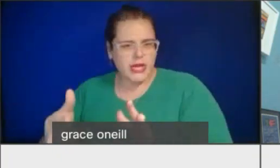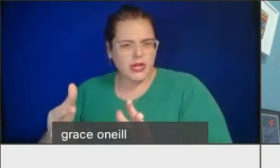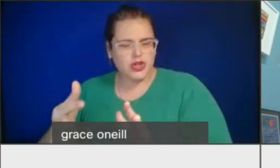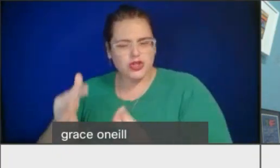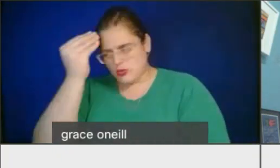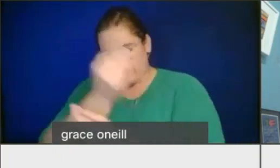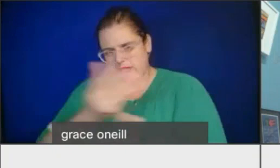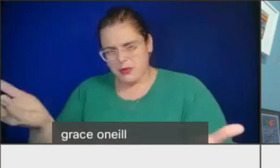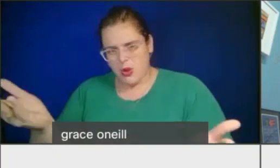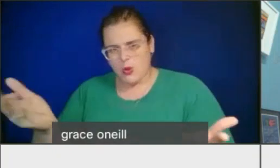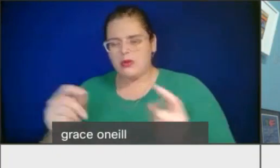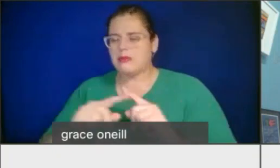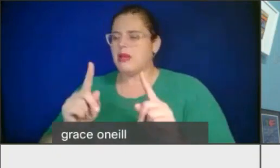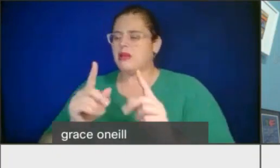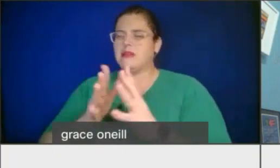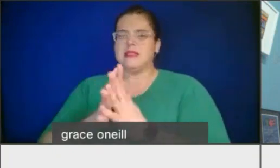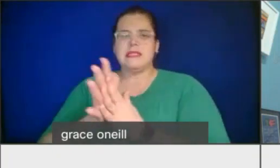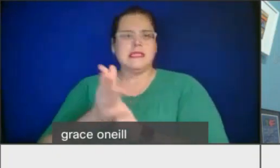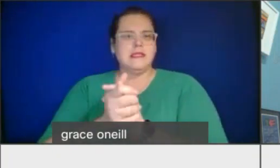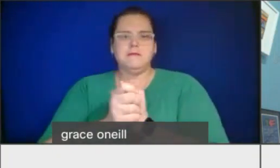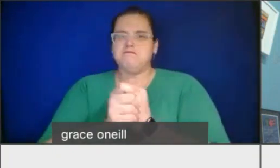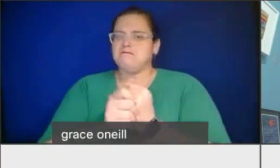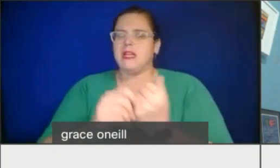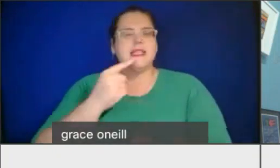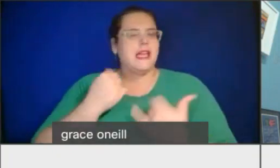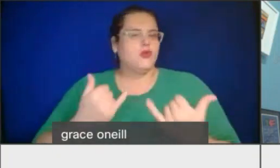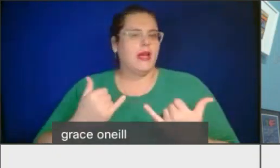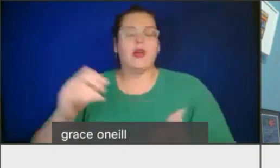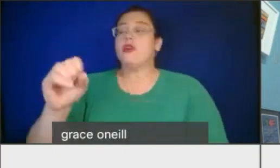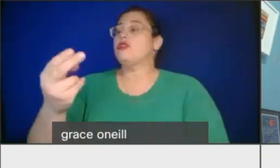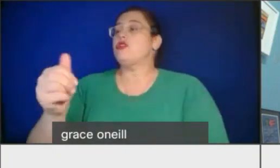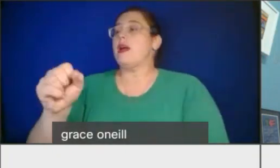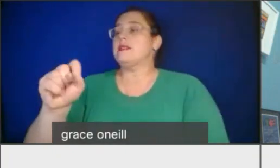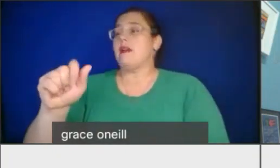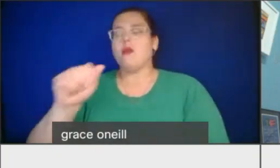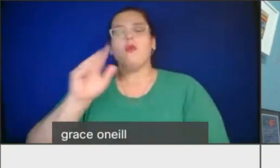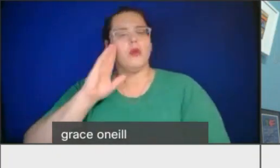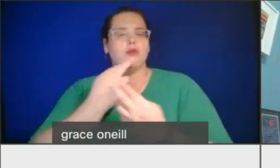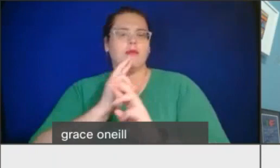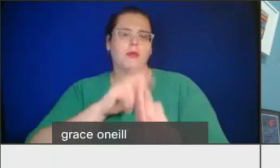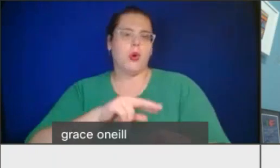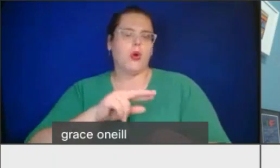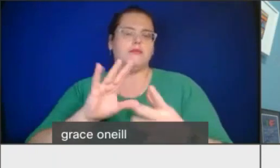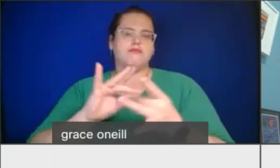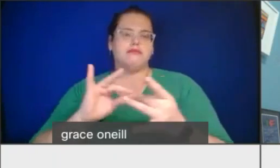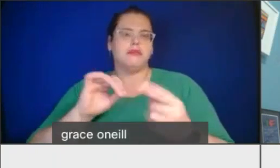And so the best I could do now is just to say that Shasta can report on that when she's here next week.